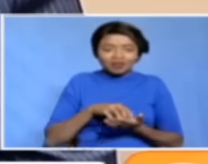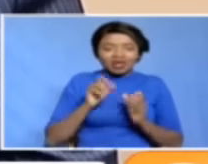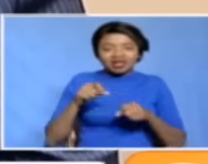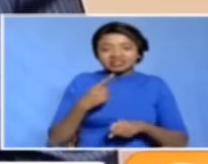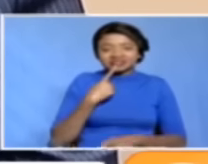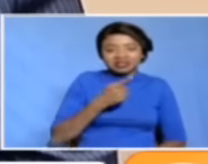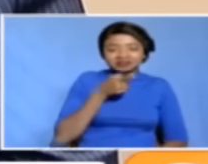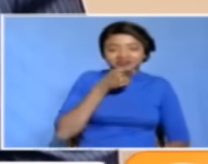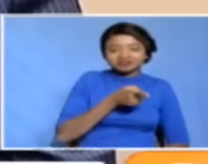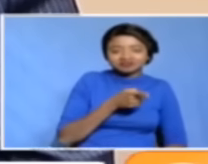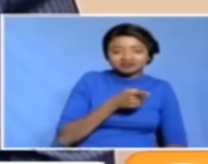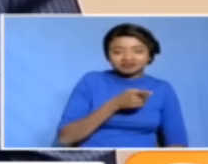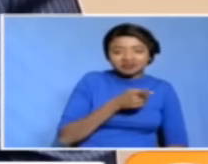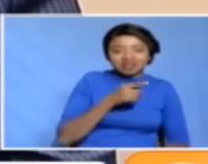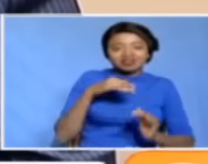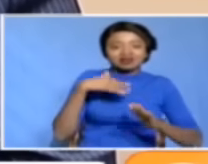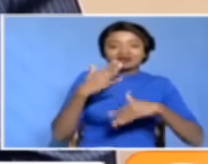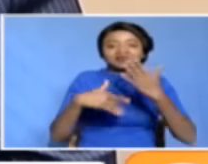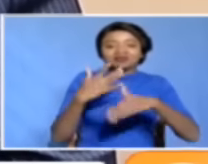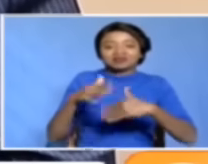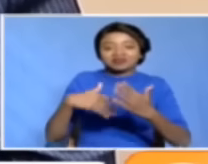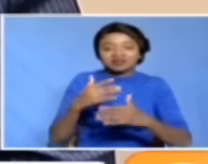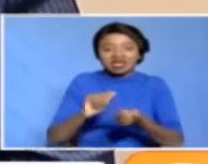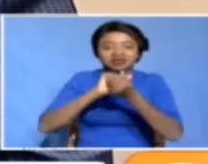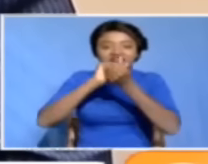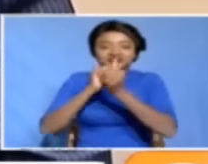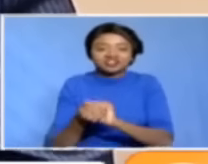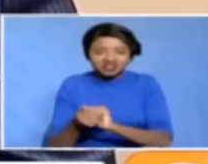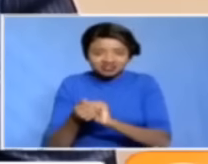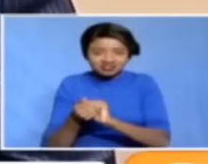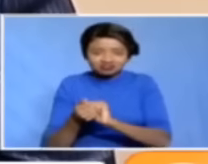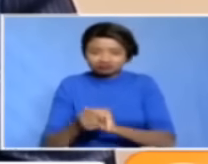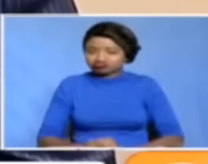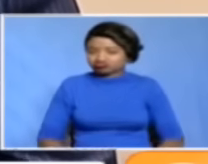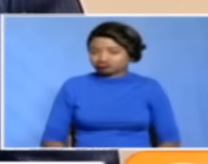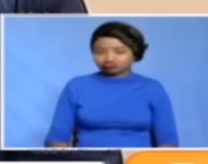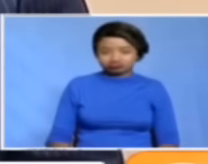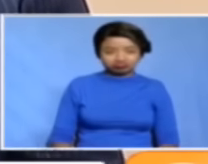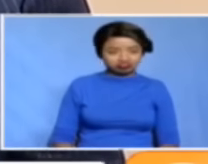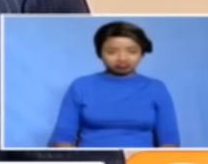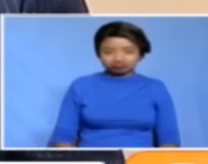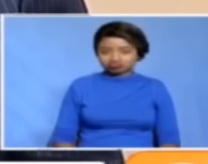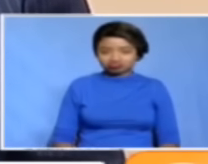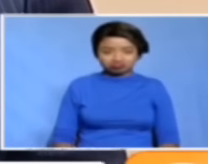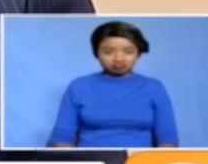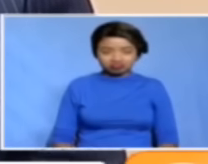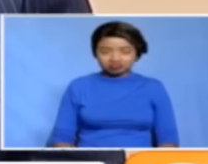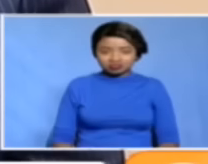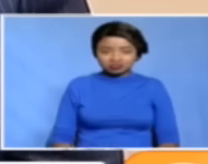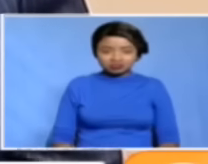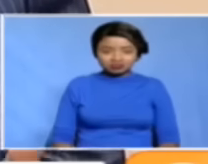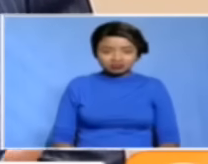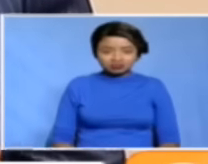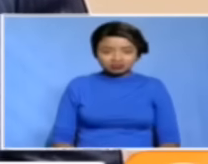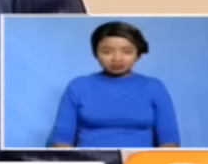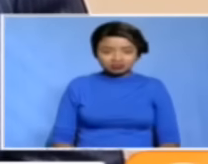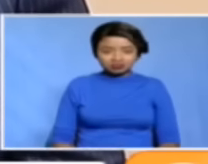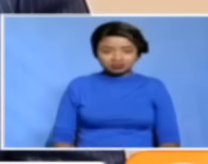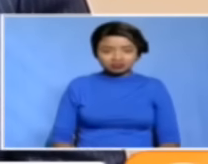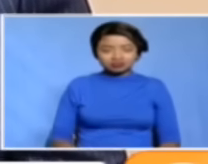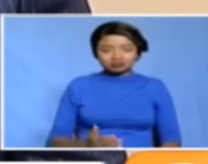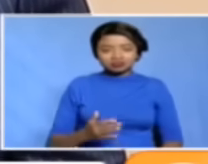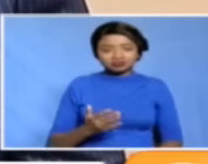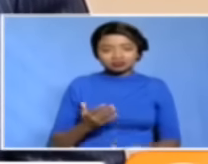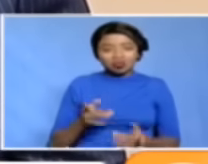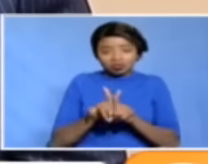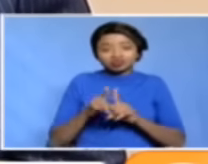today, which I cannot substantiate. I listen to that. And you know, we have forums